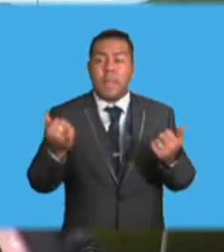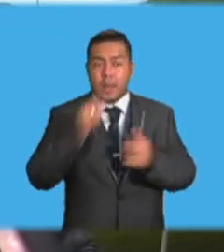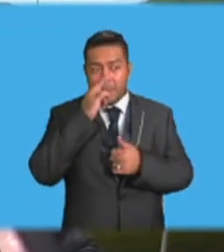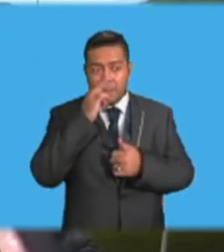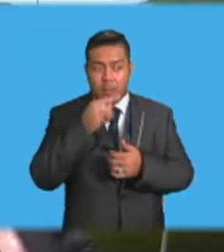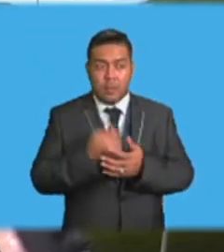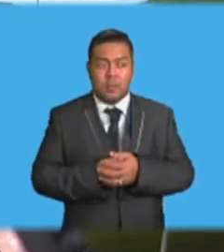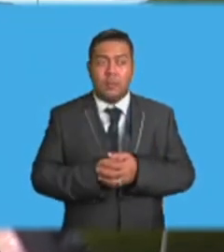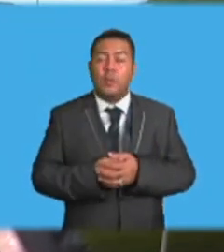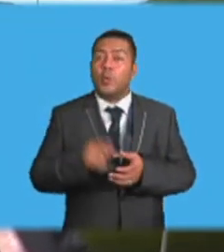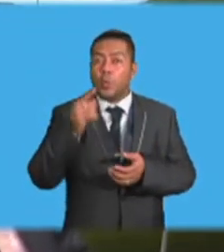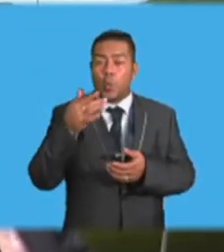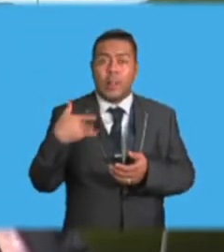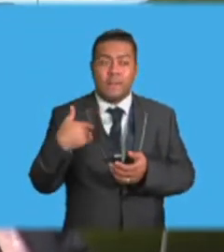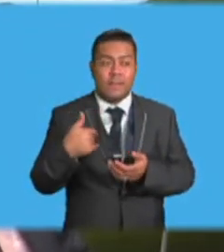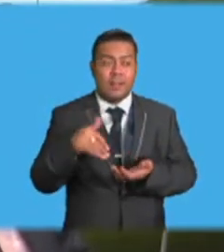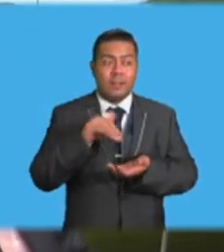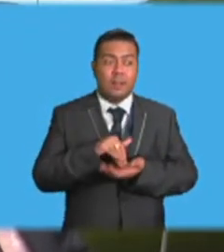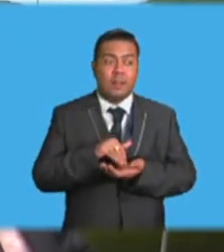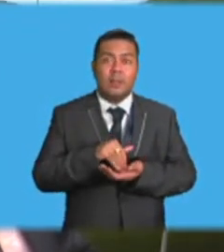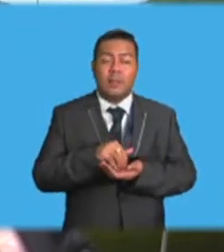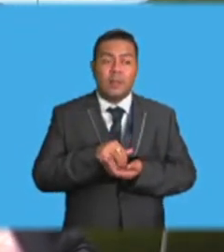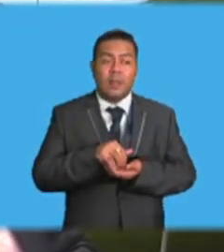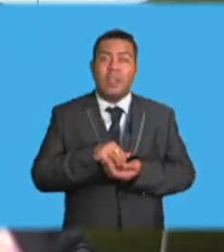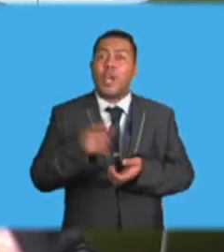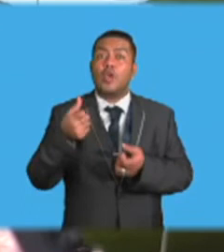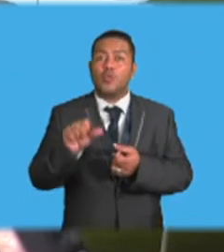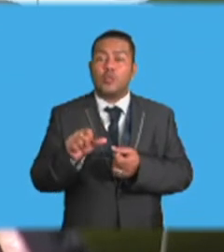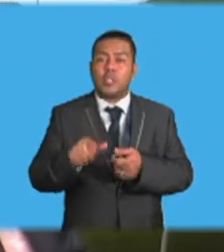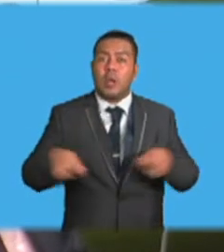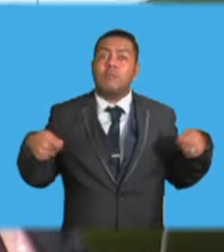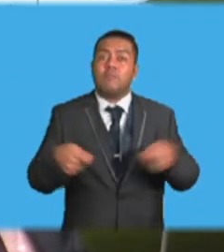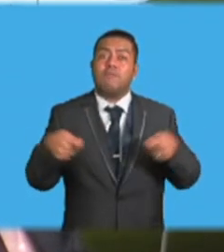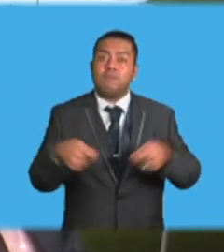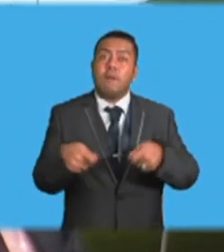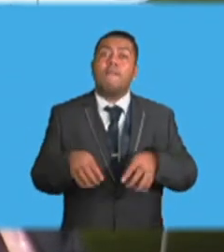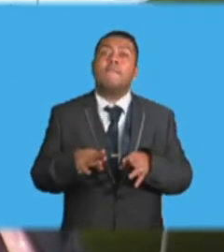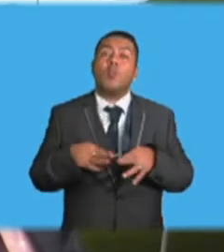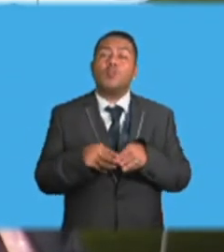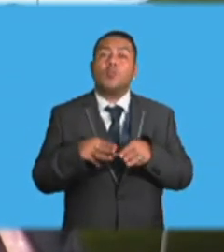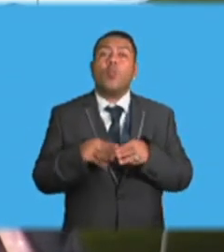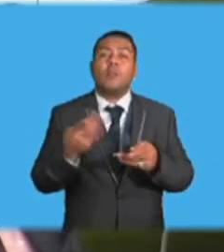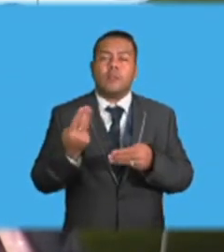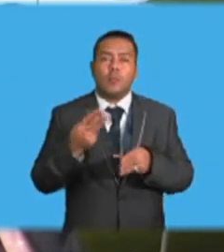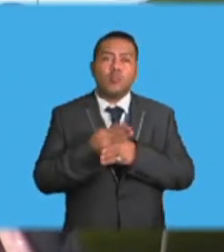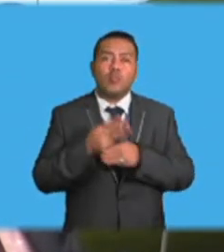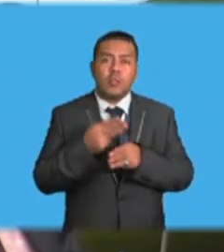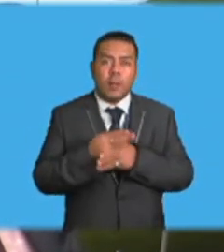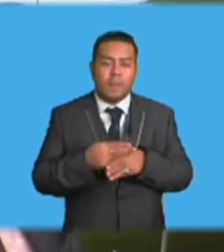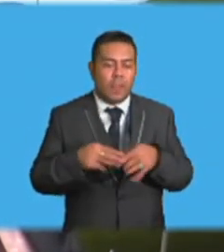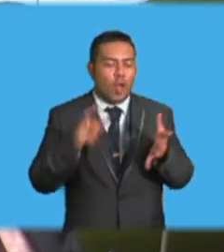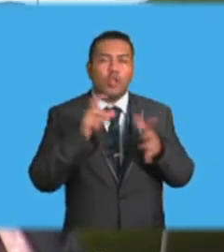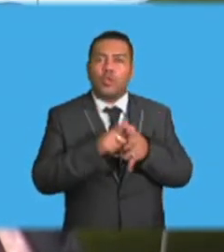in particular who live in the central division, they use mangrove or dongo for the cremation. But